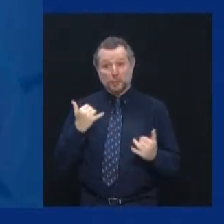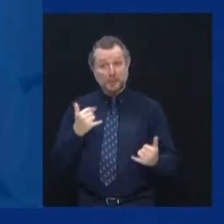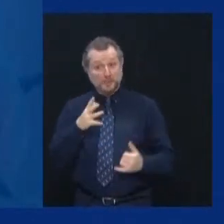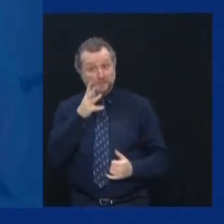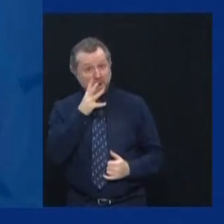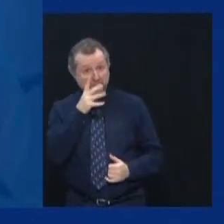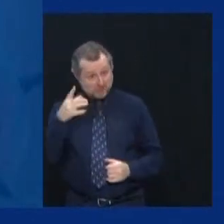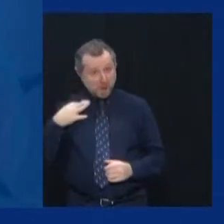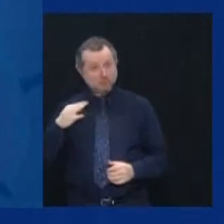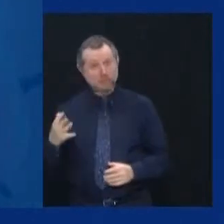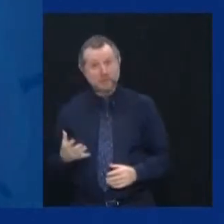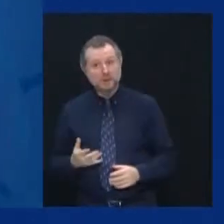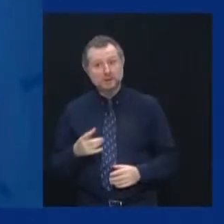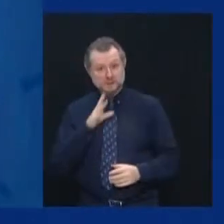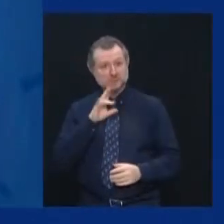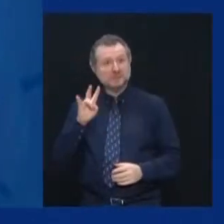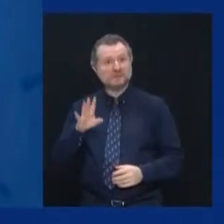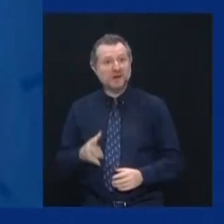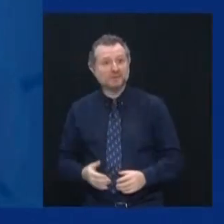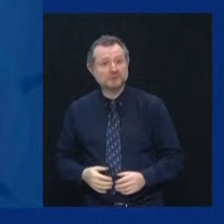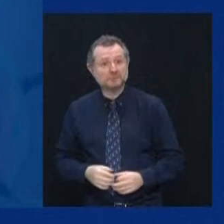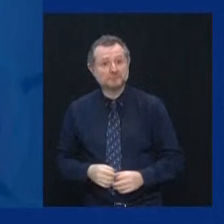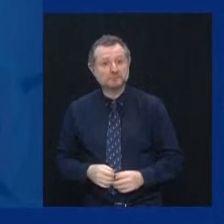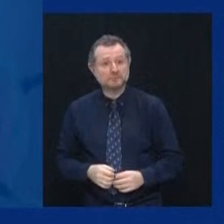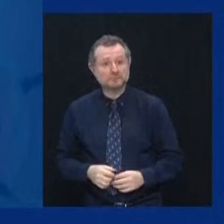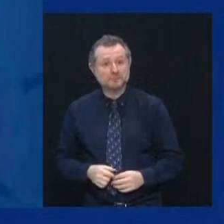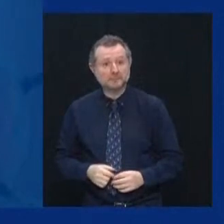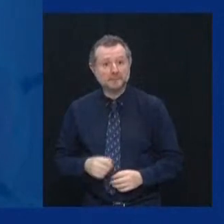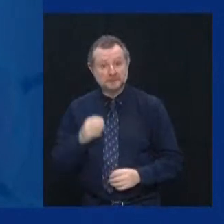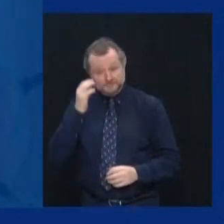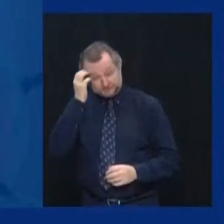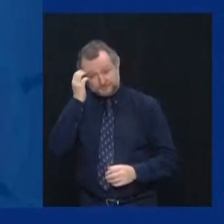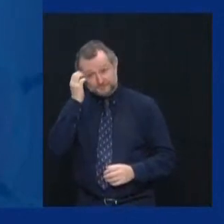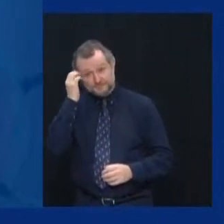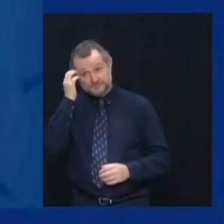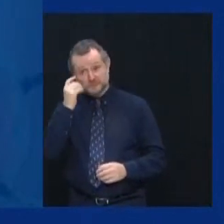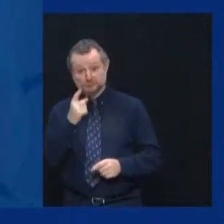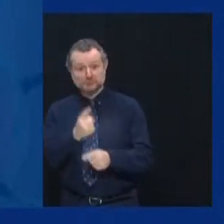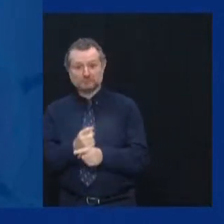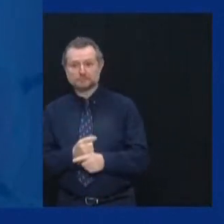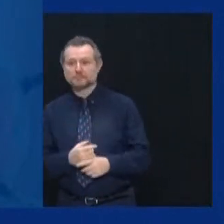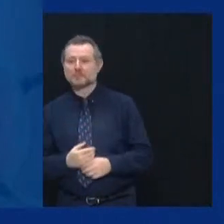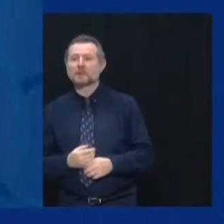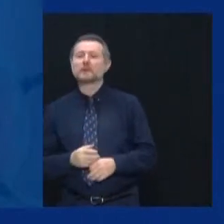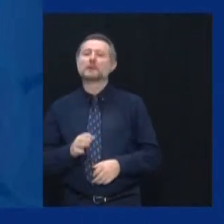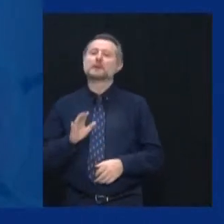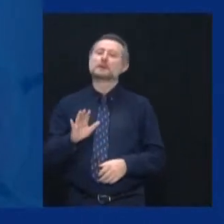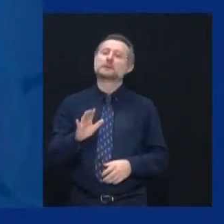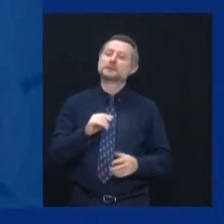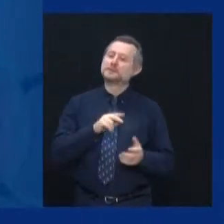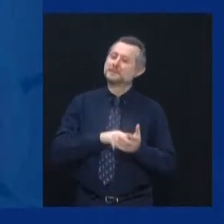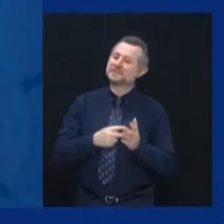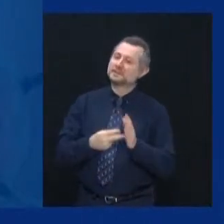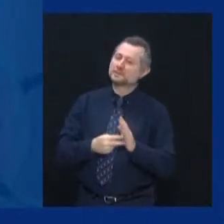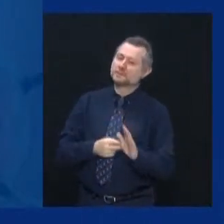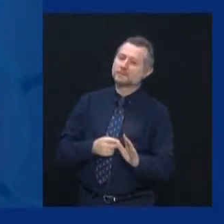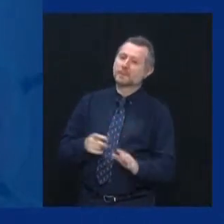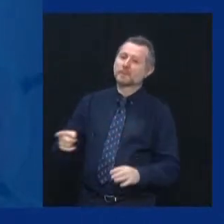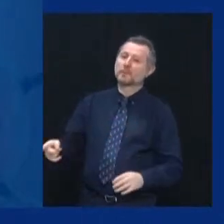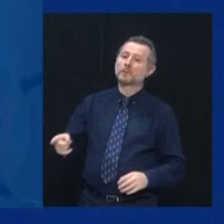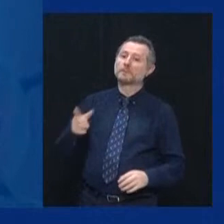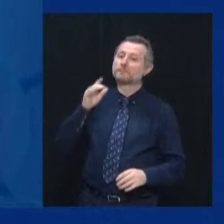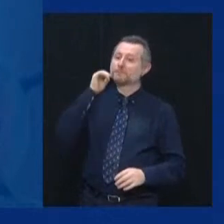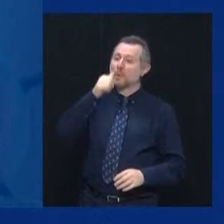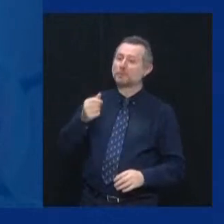the vaccine. Yes. That doesn't mean, mom, that you can get the vaccine